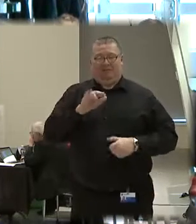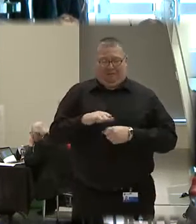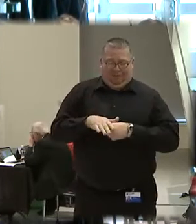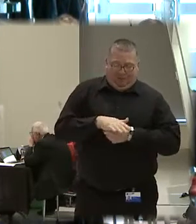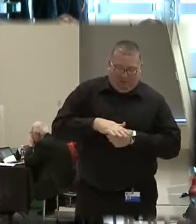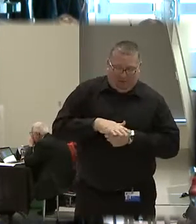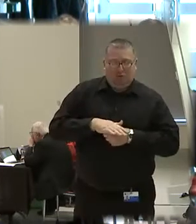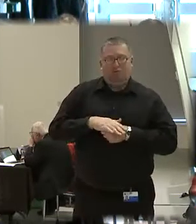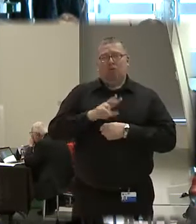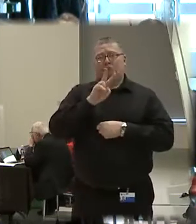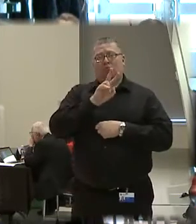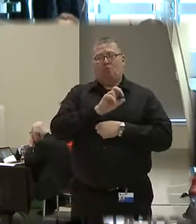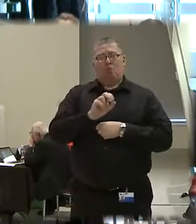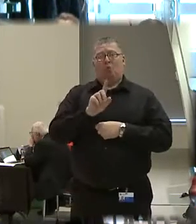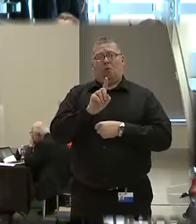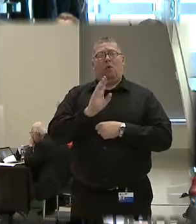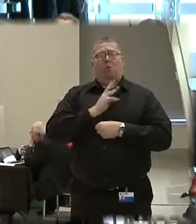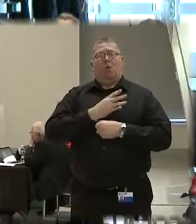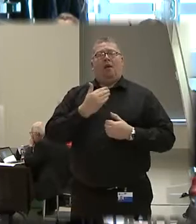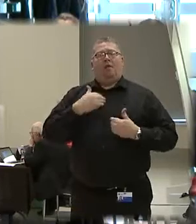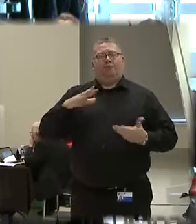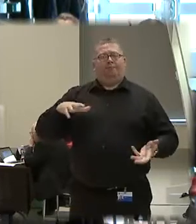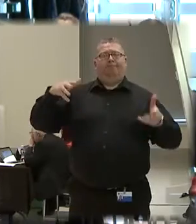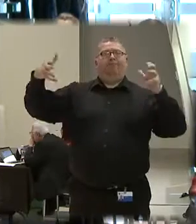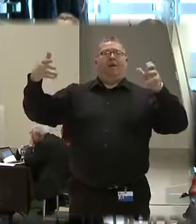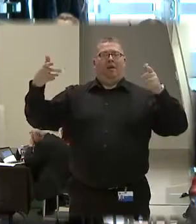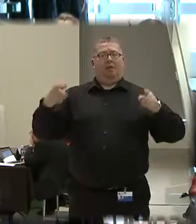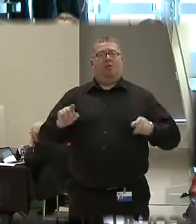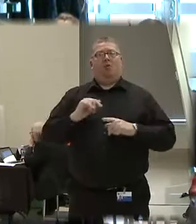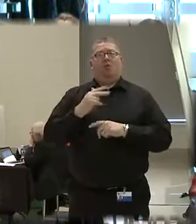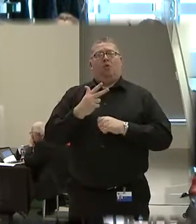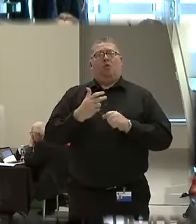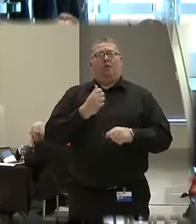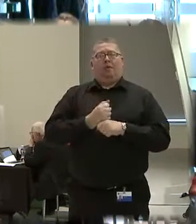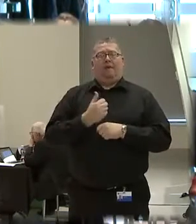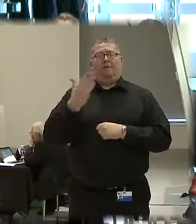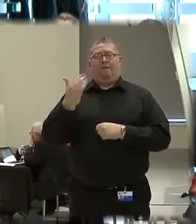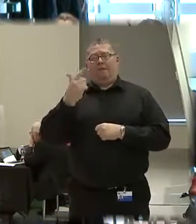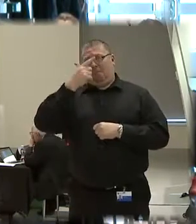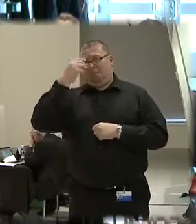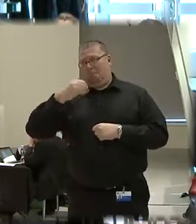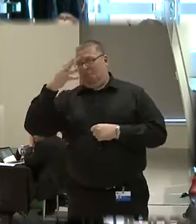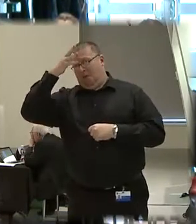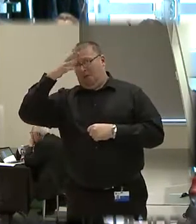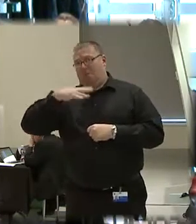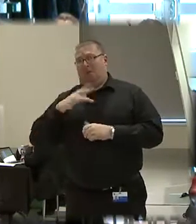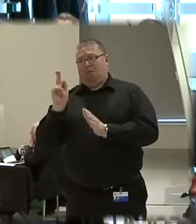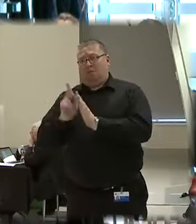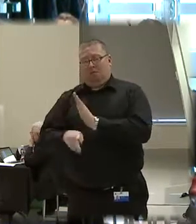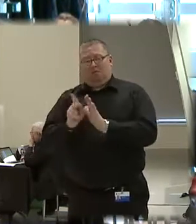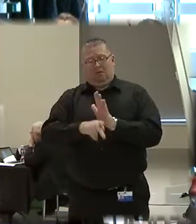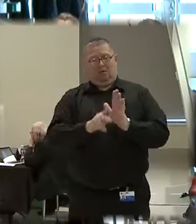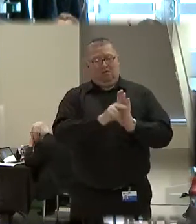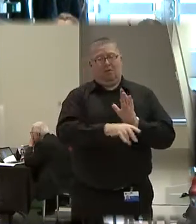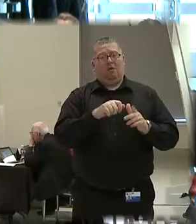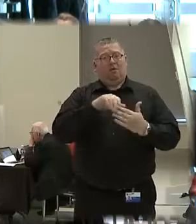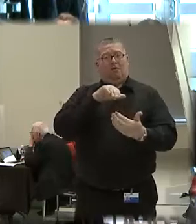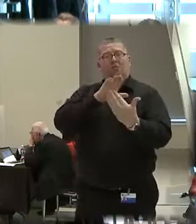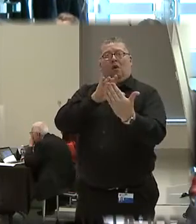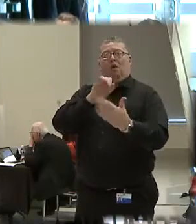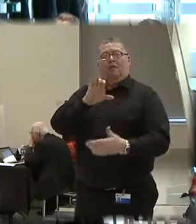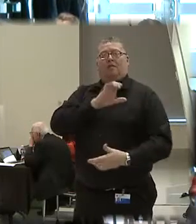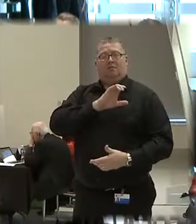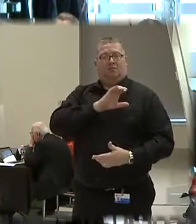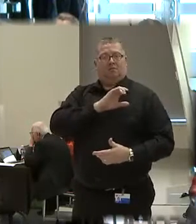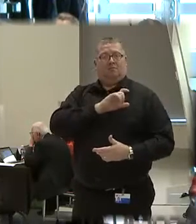in 2001 we had the civil unrest in which 3 years, 15 black men were killed in the presence of Cincinnati